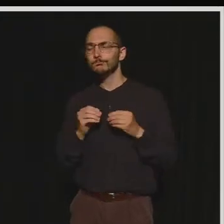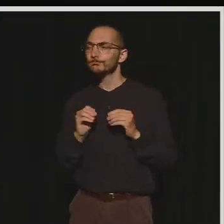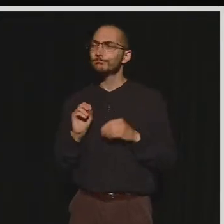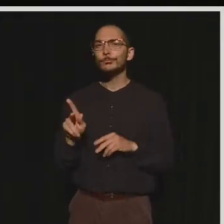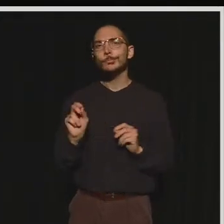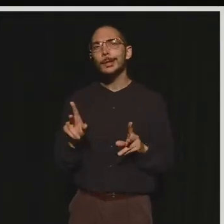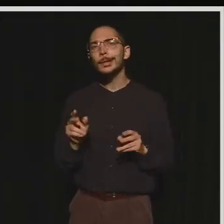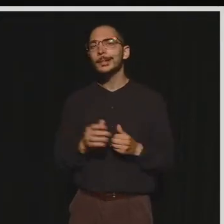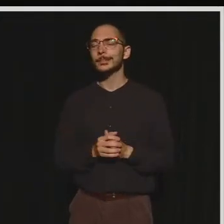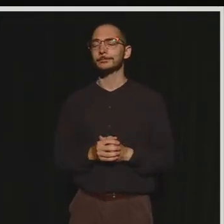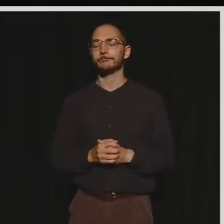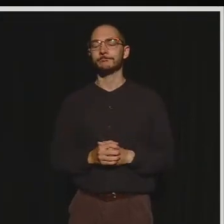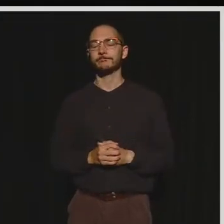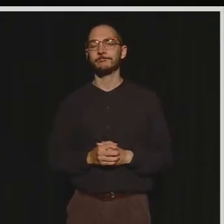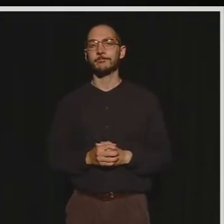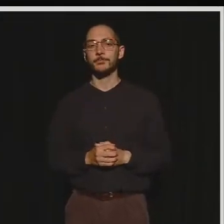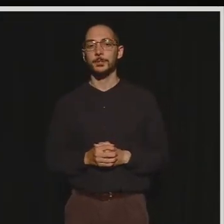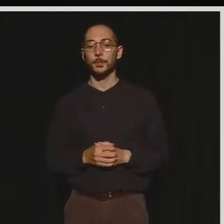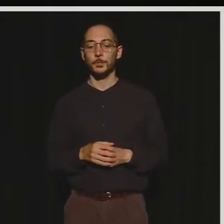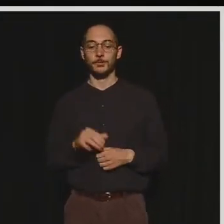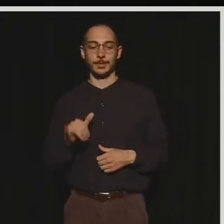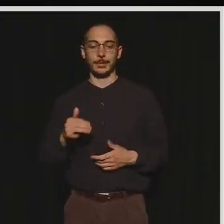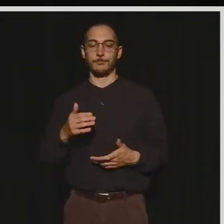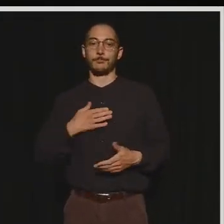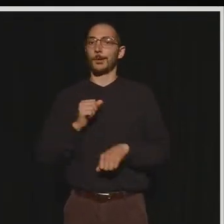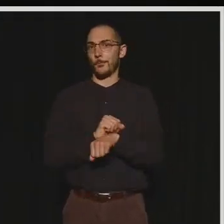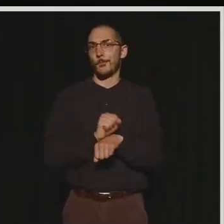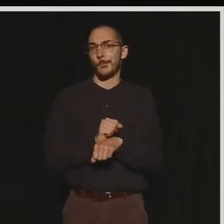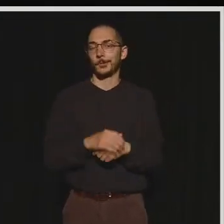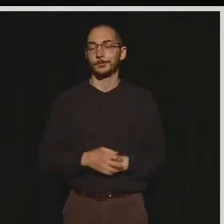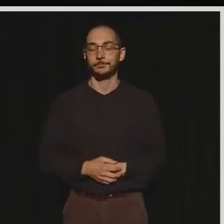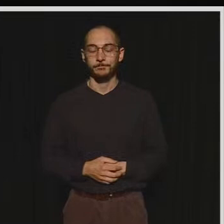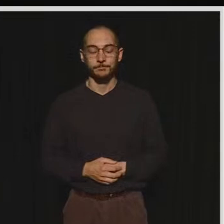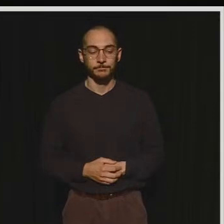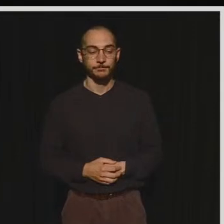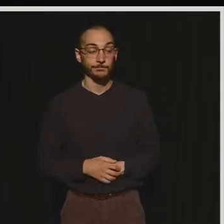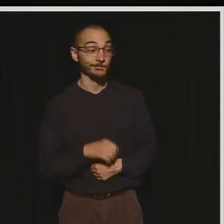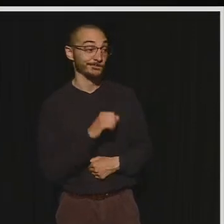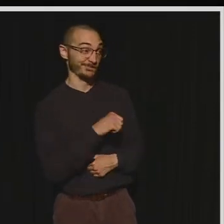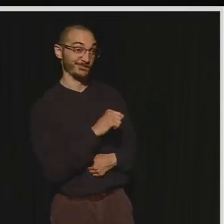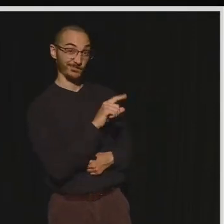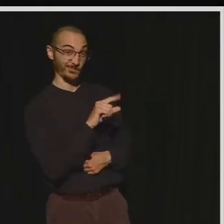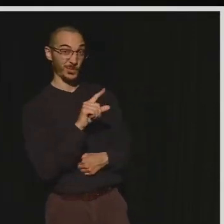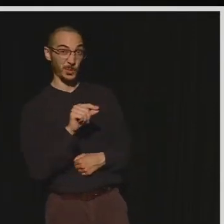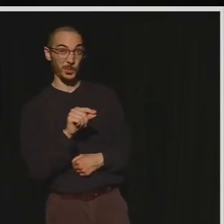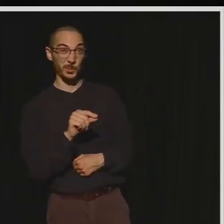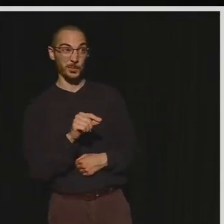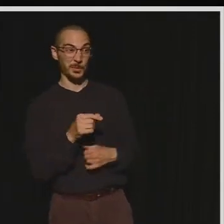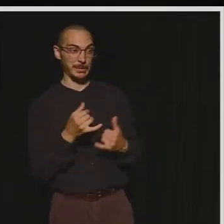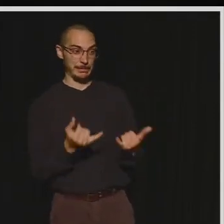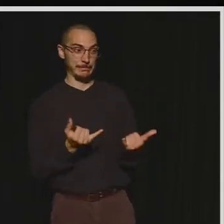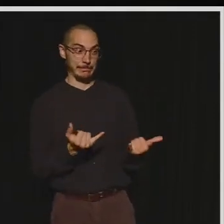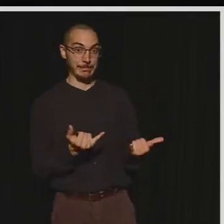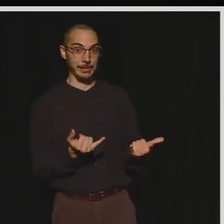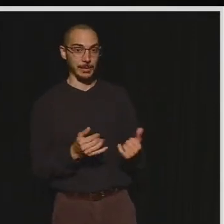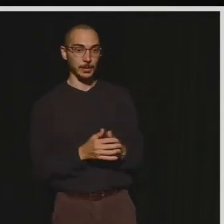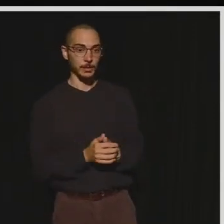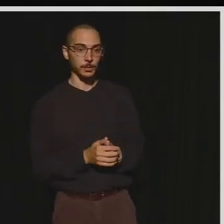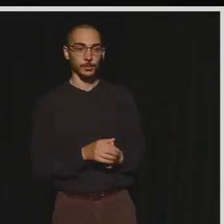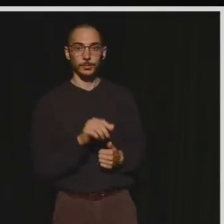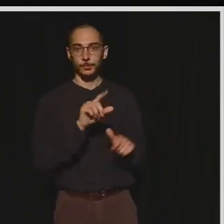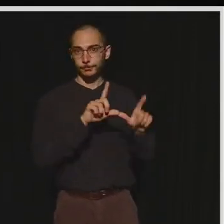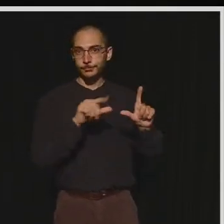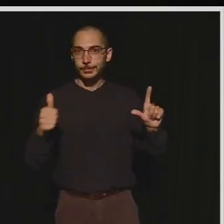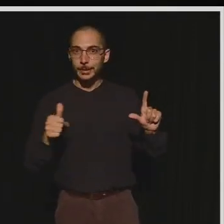in 2020, you know, we know that the LGBTQ2+ community is a top